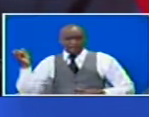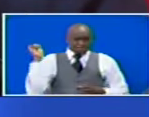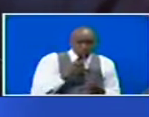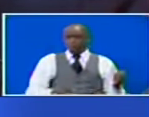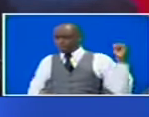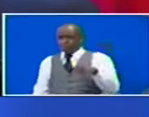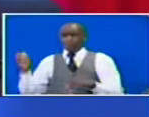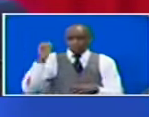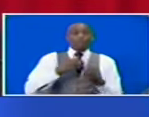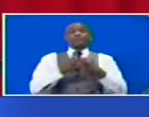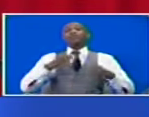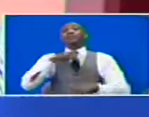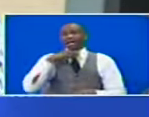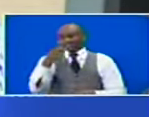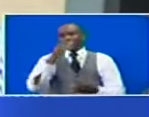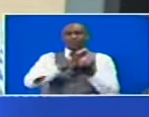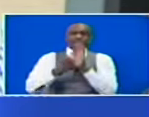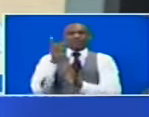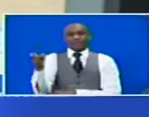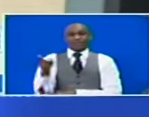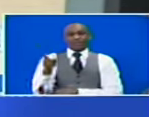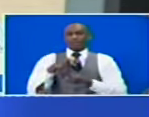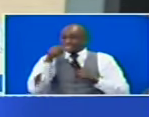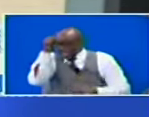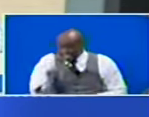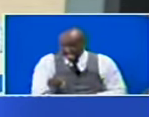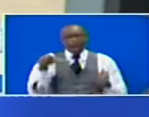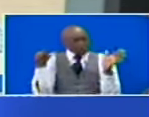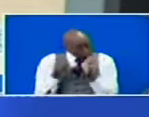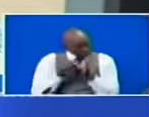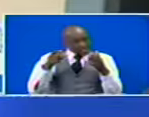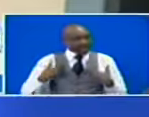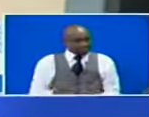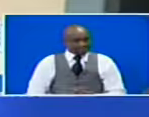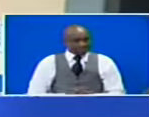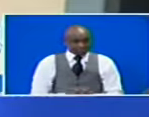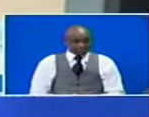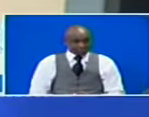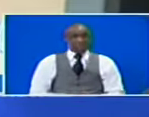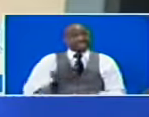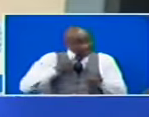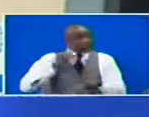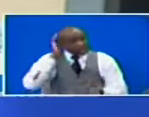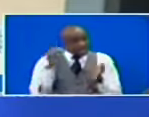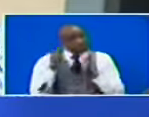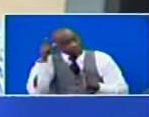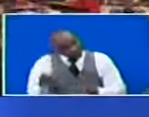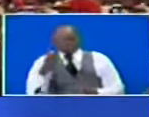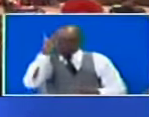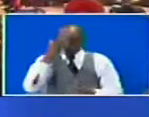na kabla ya kukufa akasema forgive them. Lakini nasema hapa kuna matatizo ndugu zanguni. Na mbiu la mgambo likilia kuna